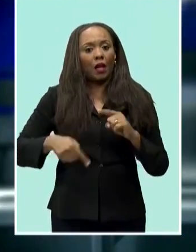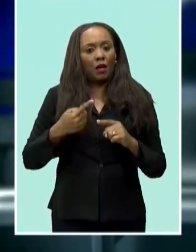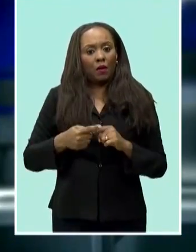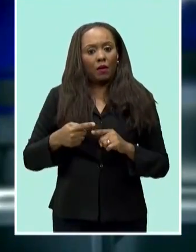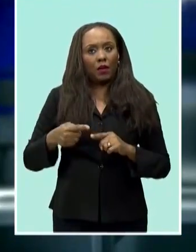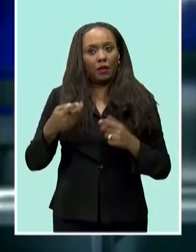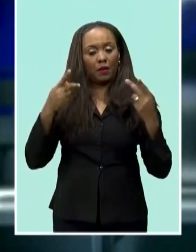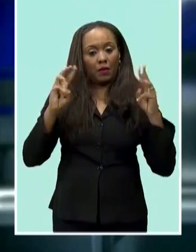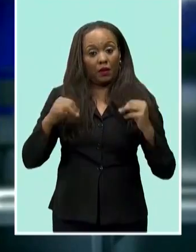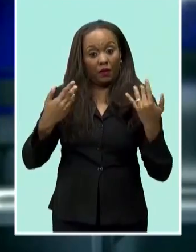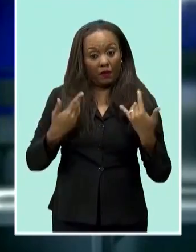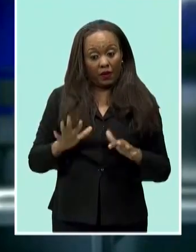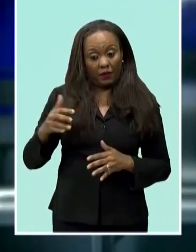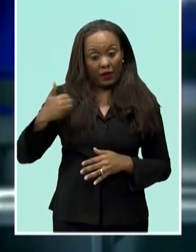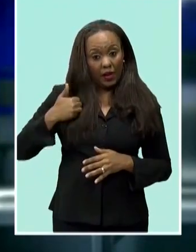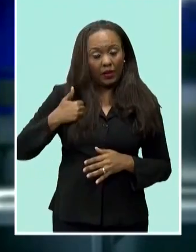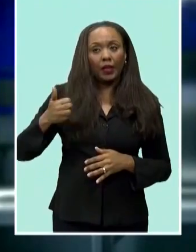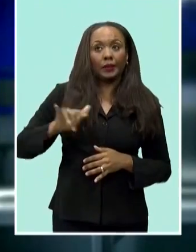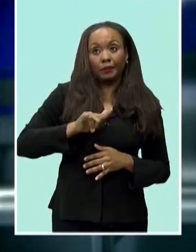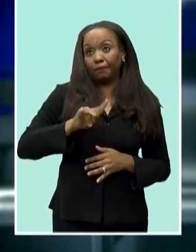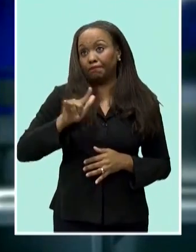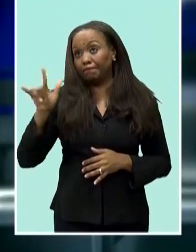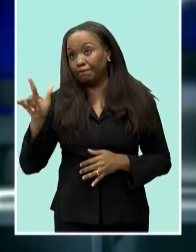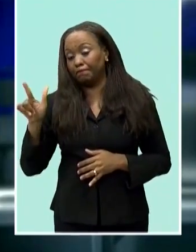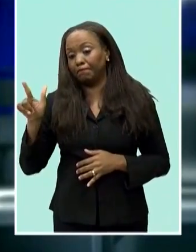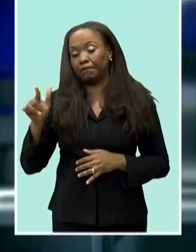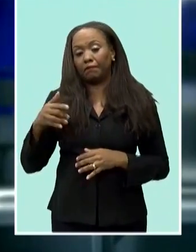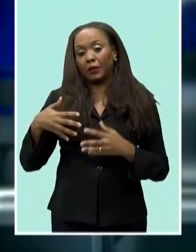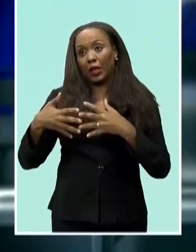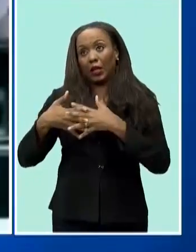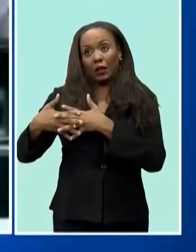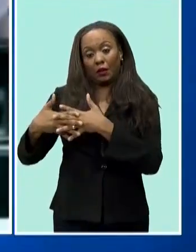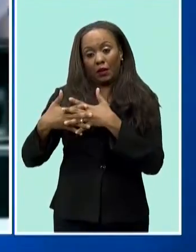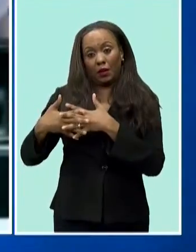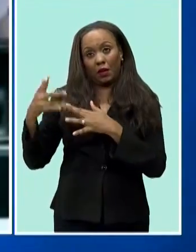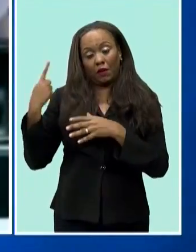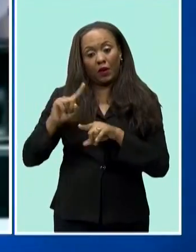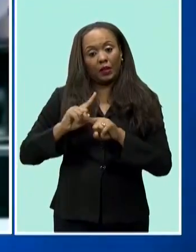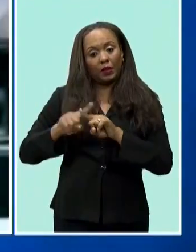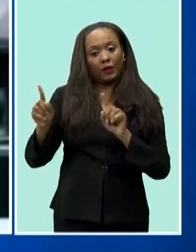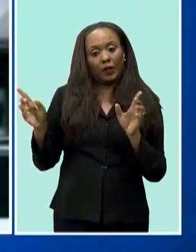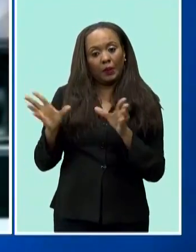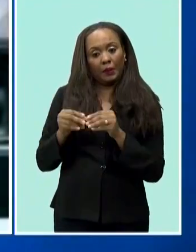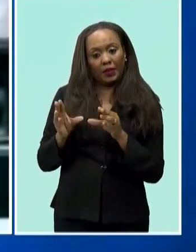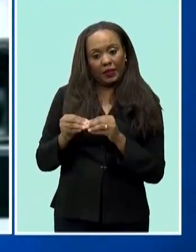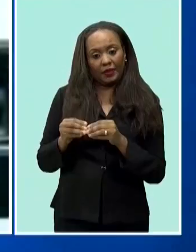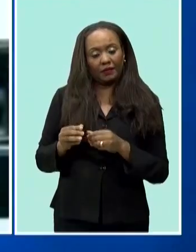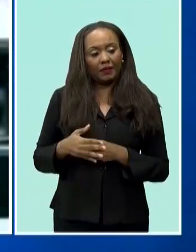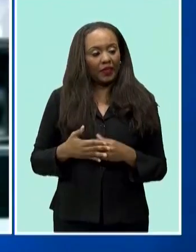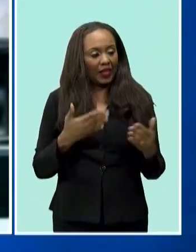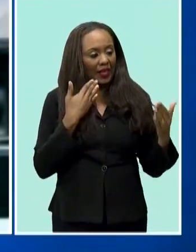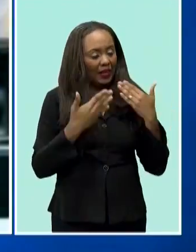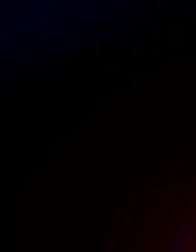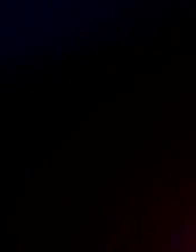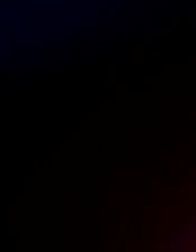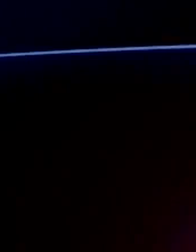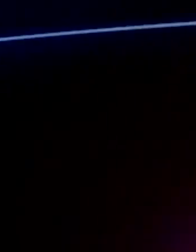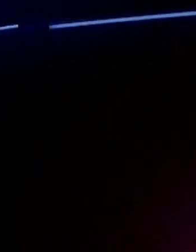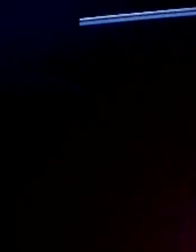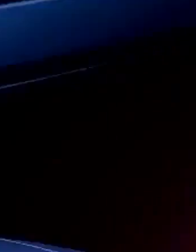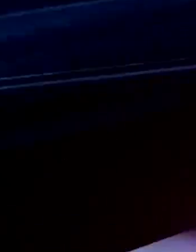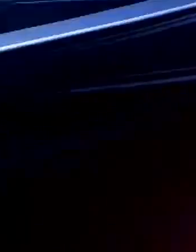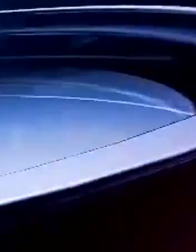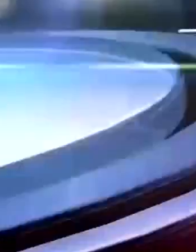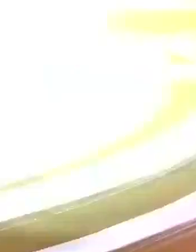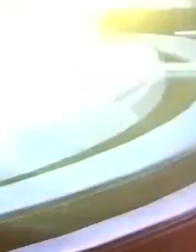to Canada, she's then going to move over to the U.S. for another series of meetings. Back to you. Thank you so much, Lisa.